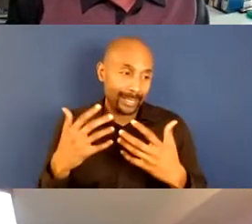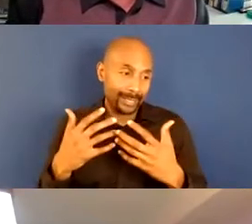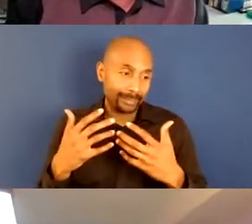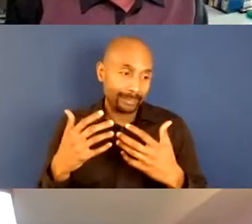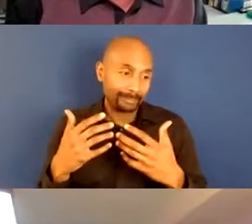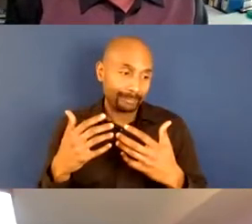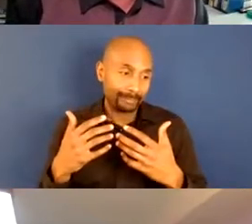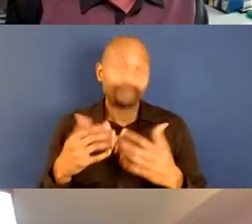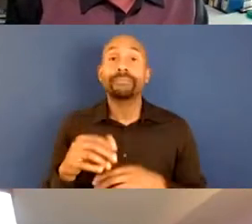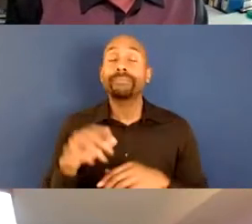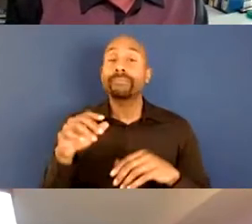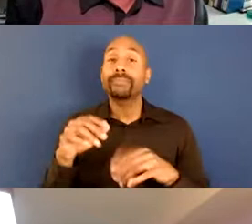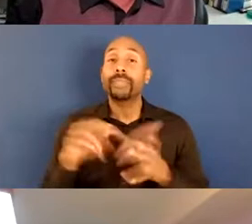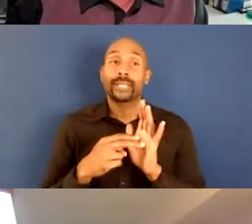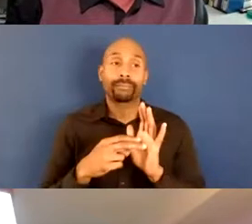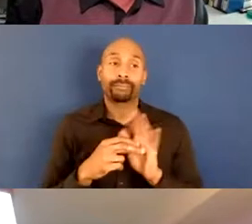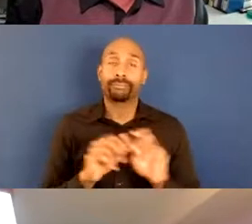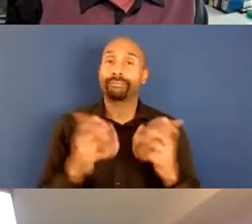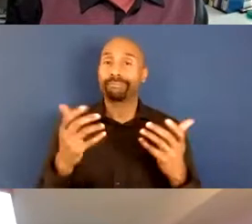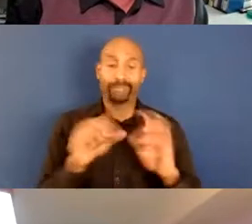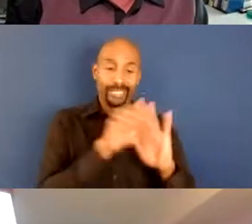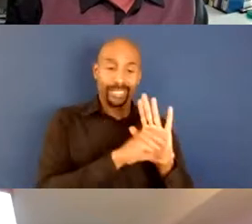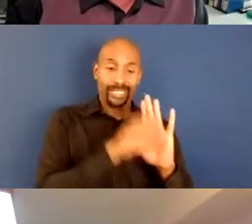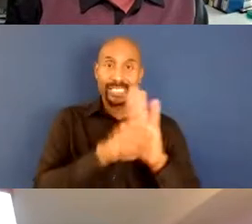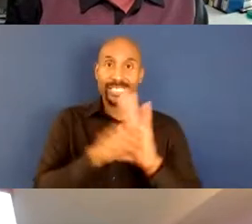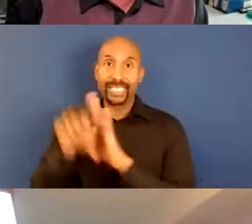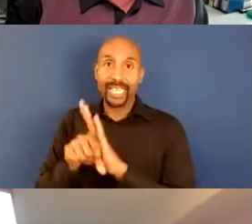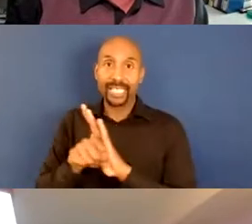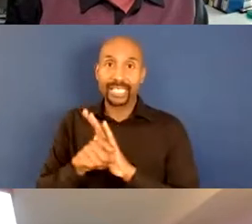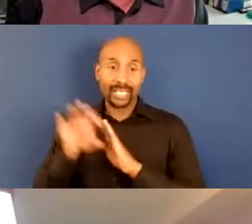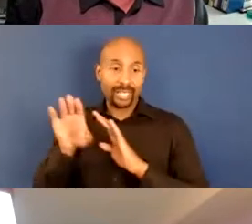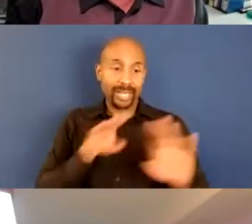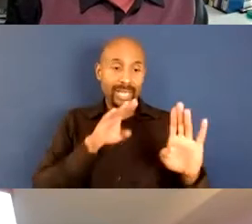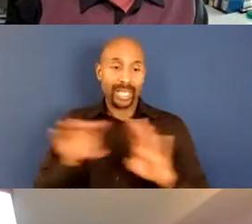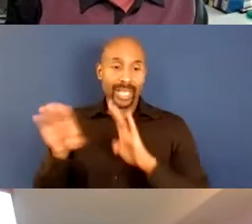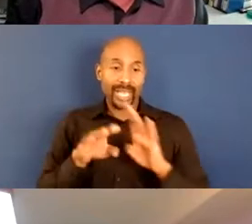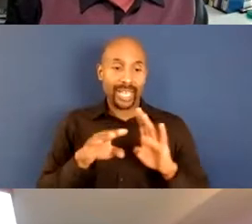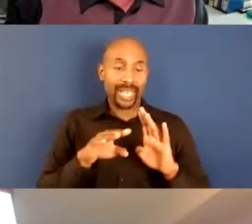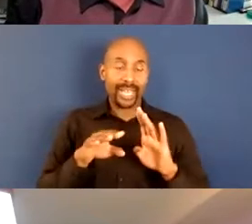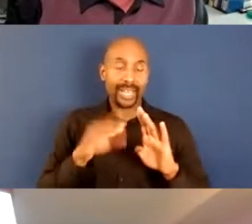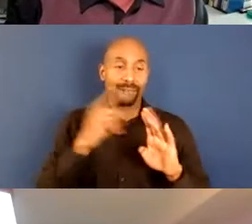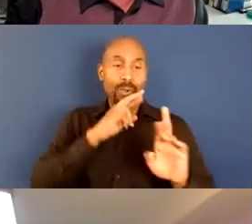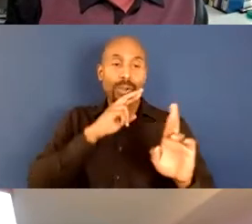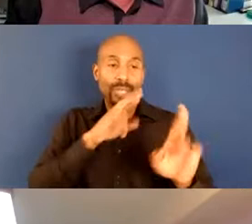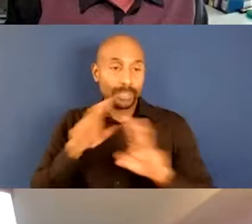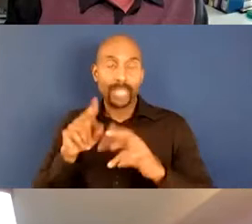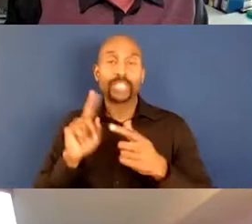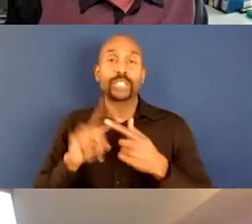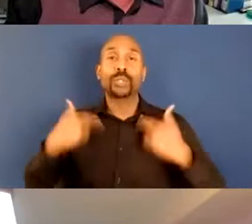for states to act in ways that respond to the importance of humanity wherever it is on the globe.